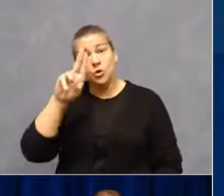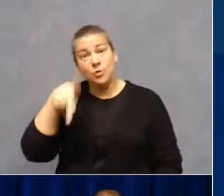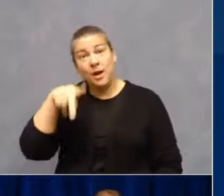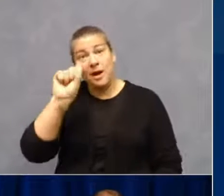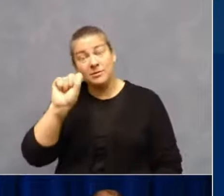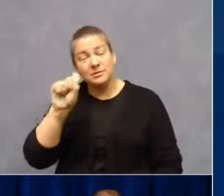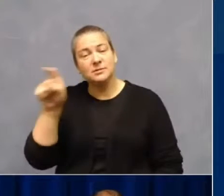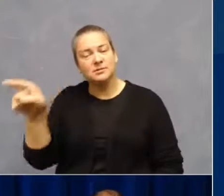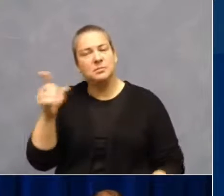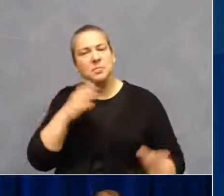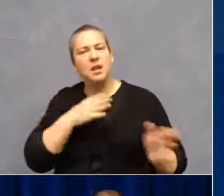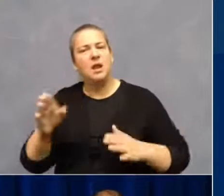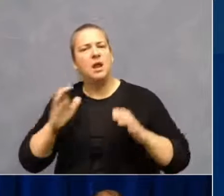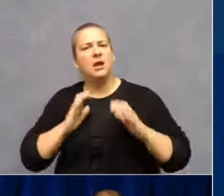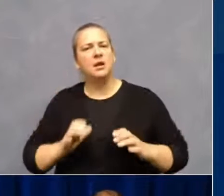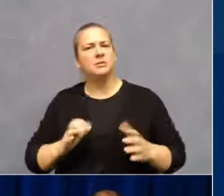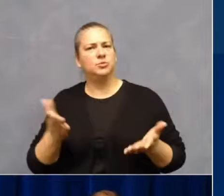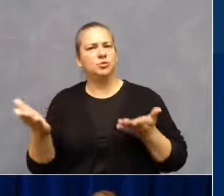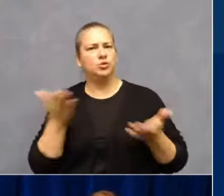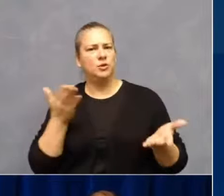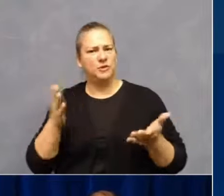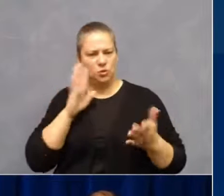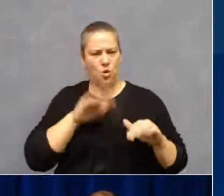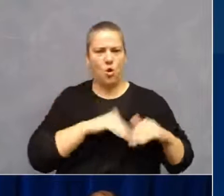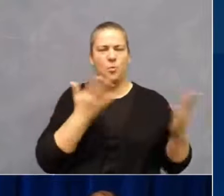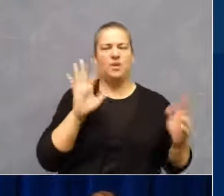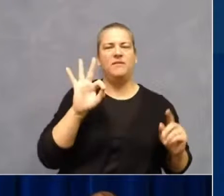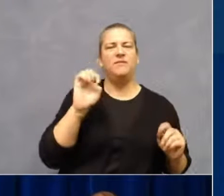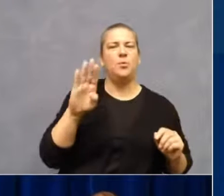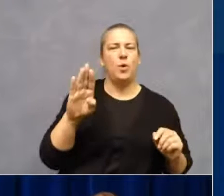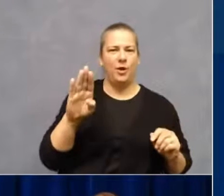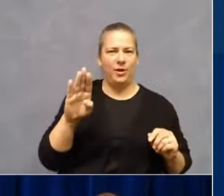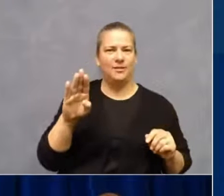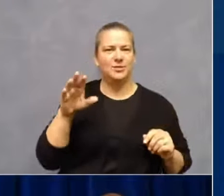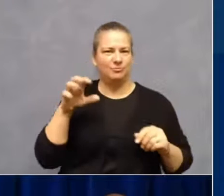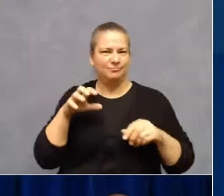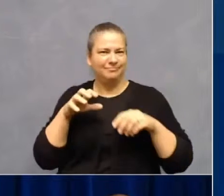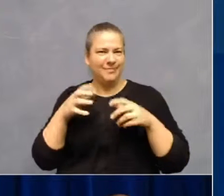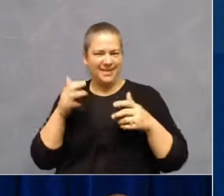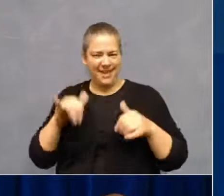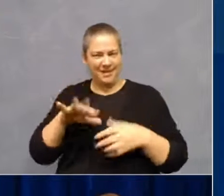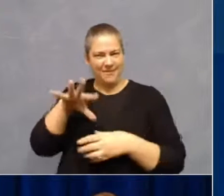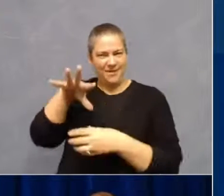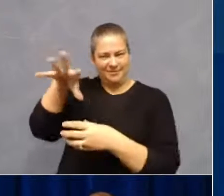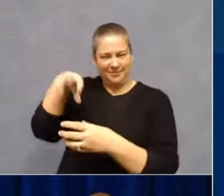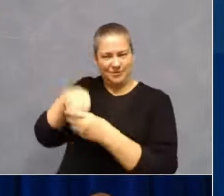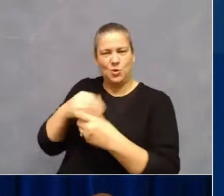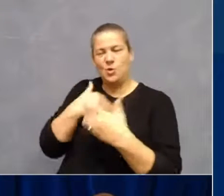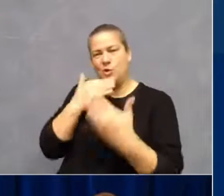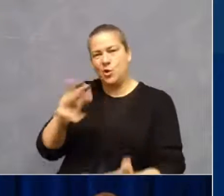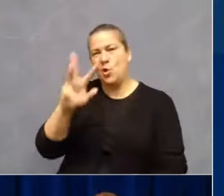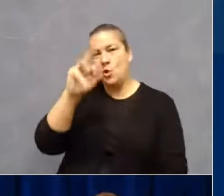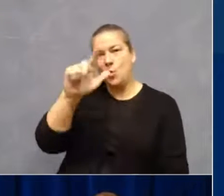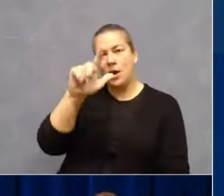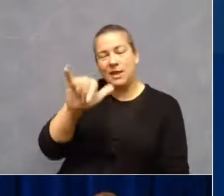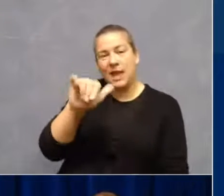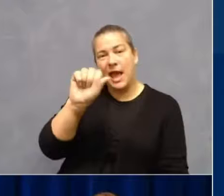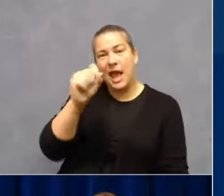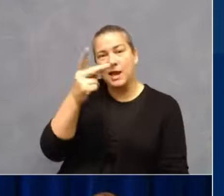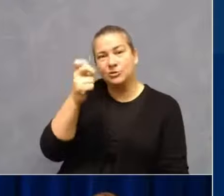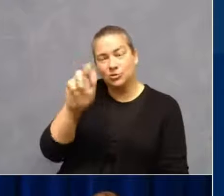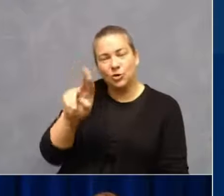customer service portion of the center in February. We want to thank Wally Asher, UPS business manager,